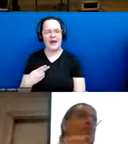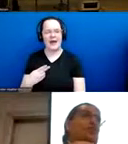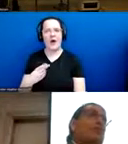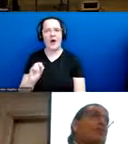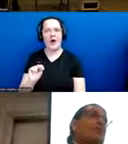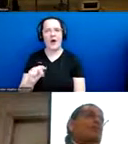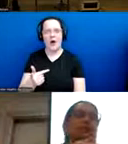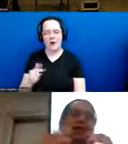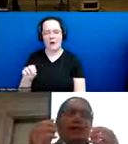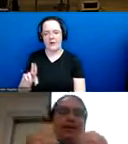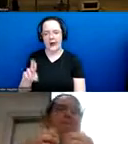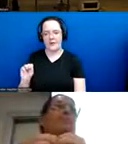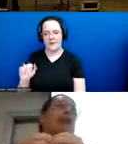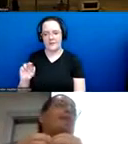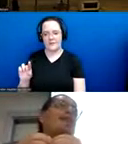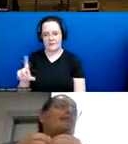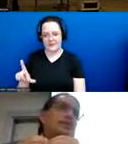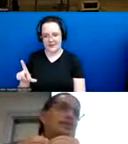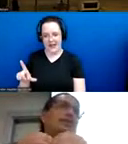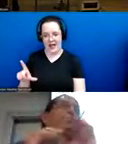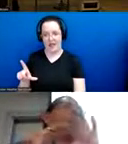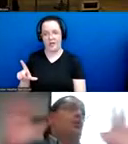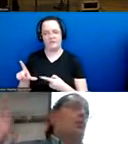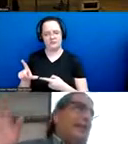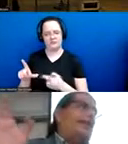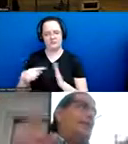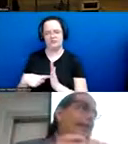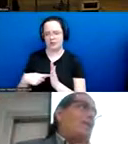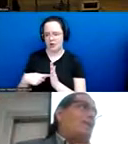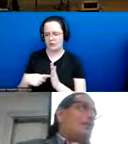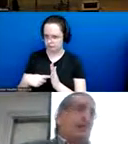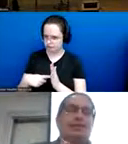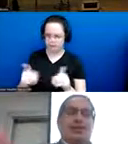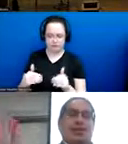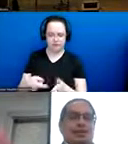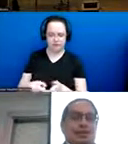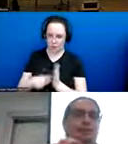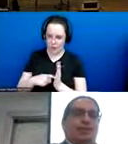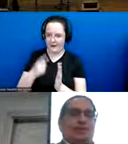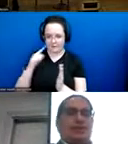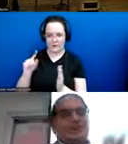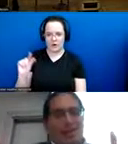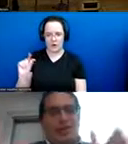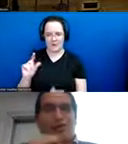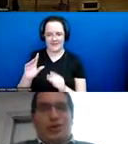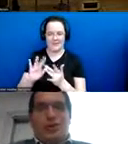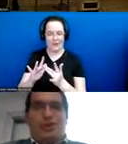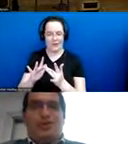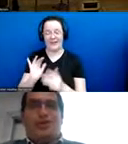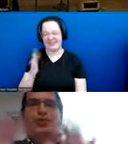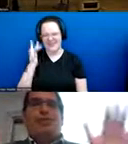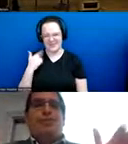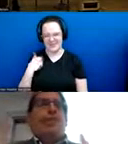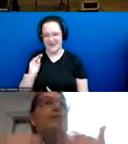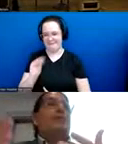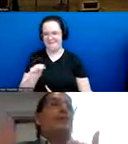exit of these quantum memories, it is a prime requisite to do anything in quantum networking. And then so I put this in here as a historical note, of